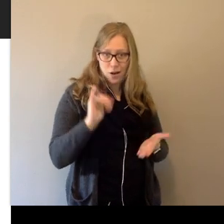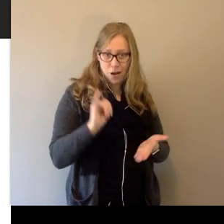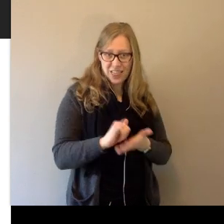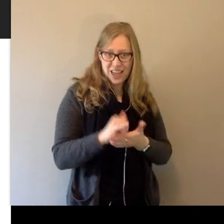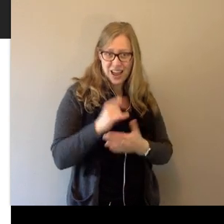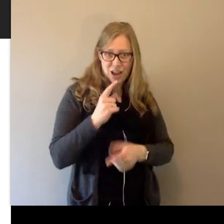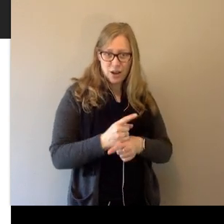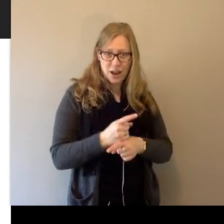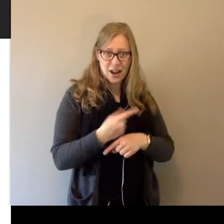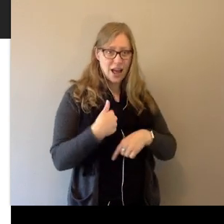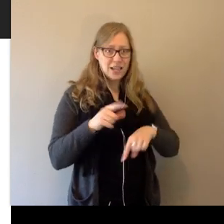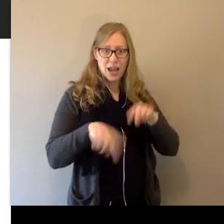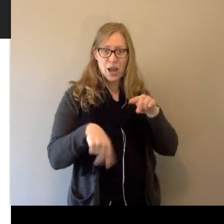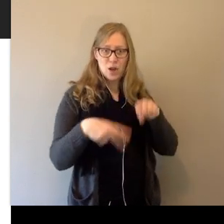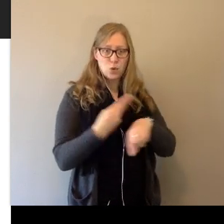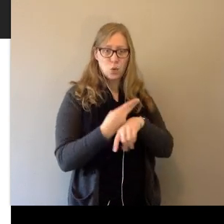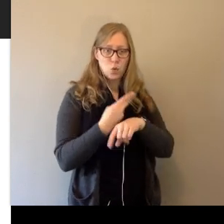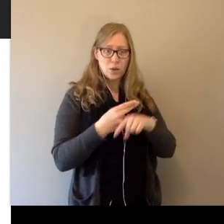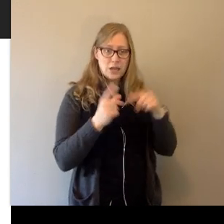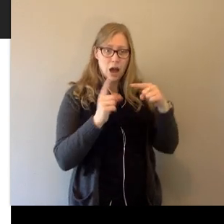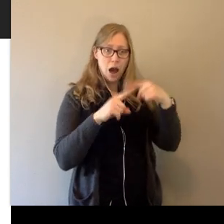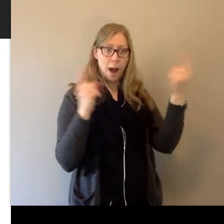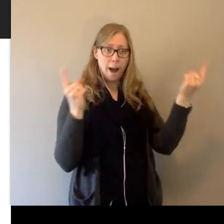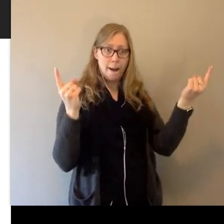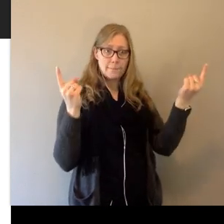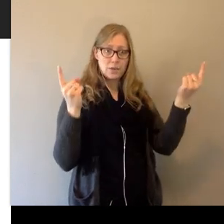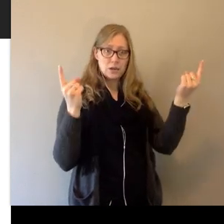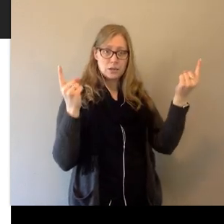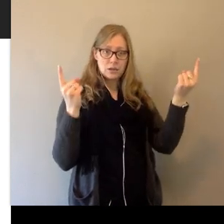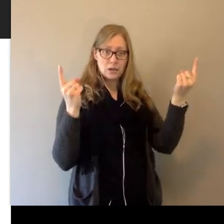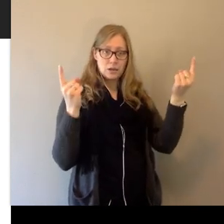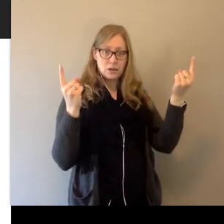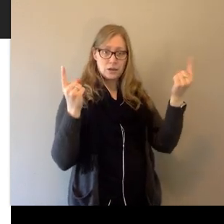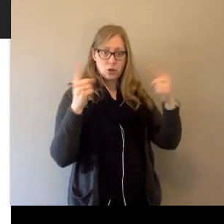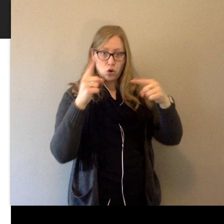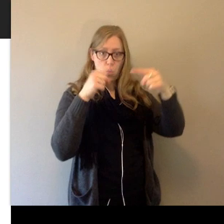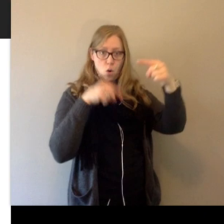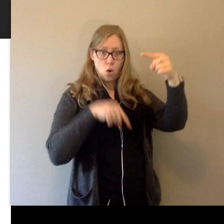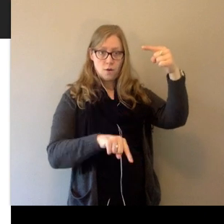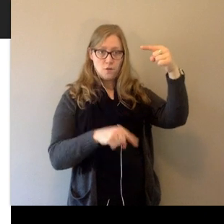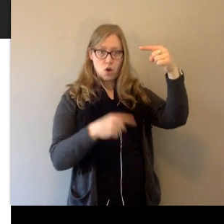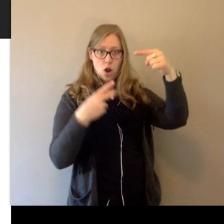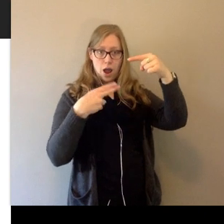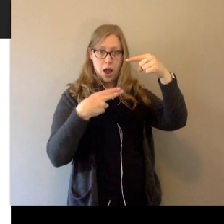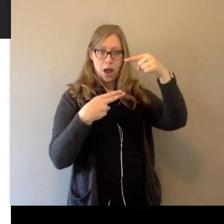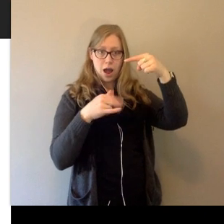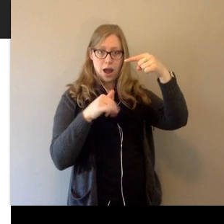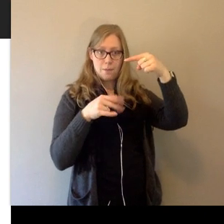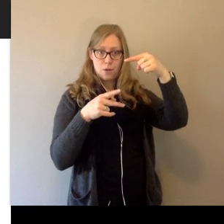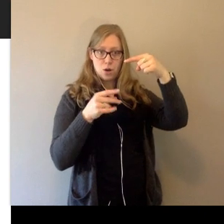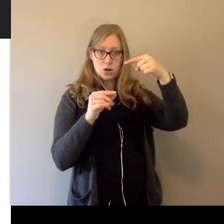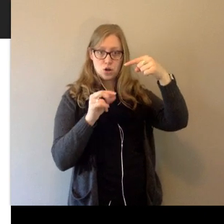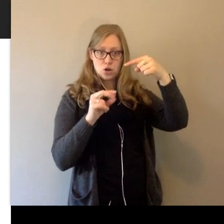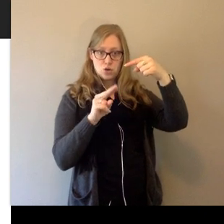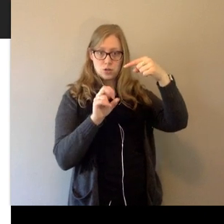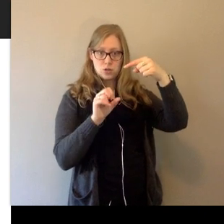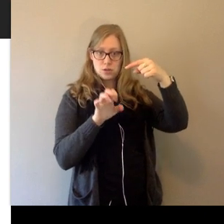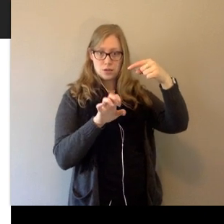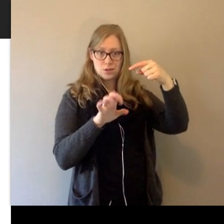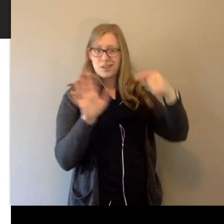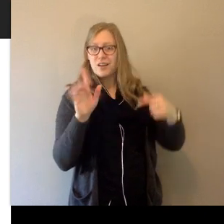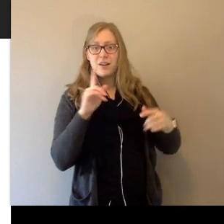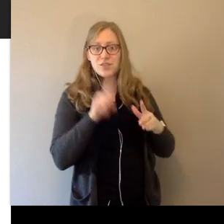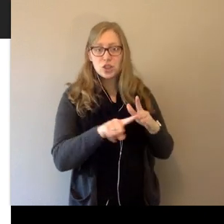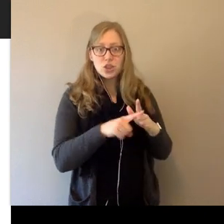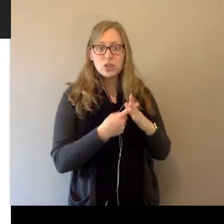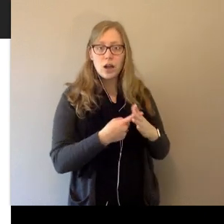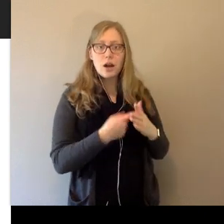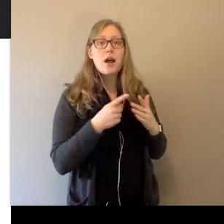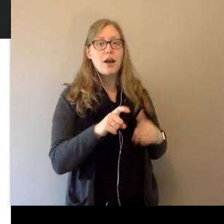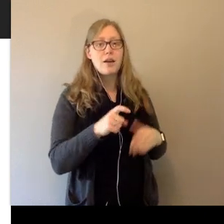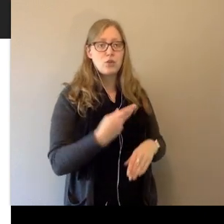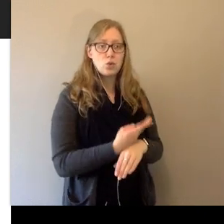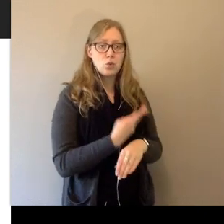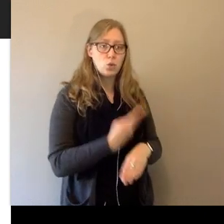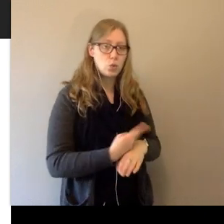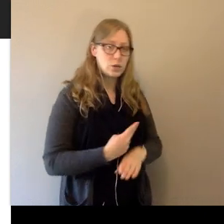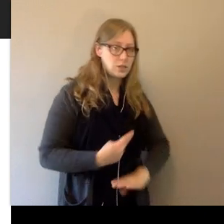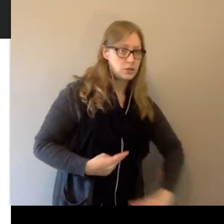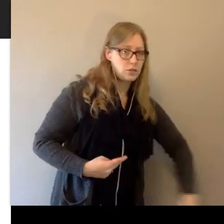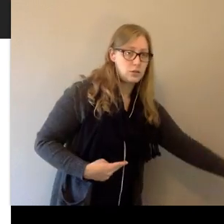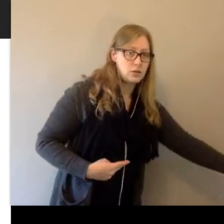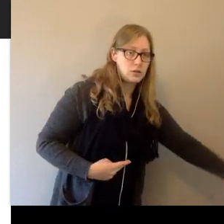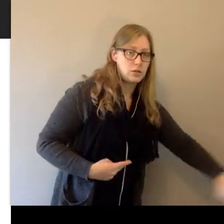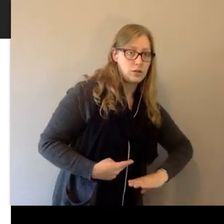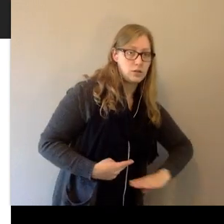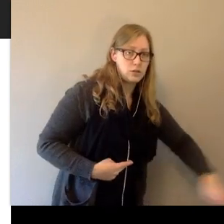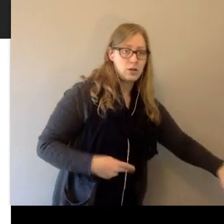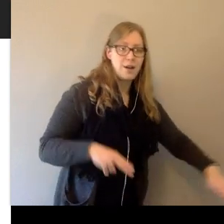over hypotenuse right away. It might, to get me started, I'm going to have to use the adjacent and the hypotenuse. Once I